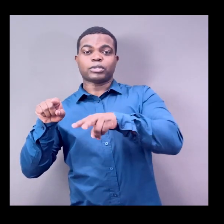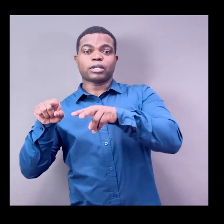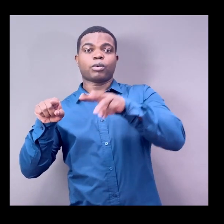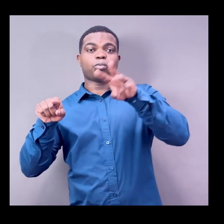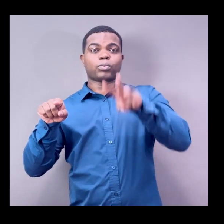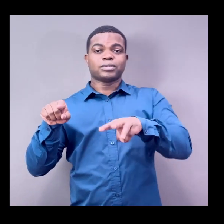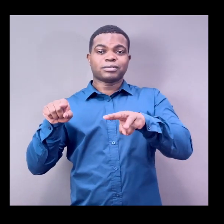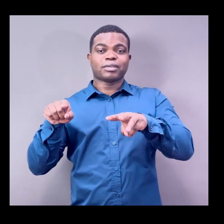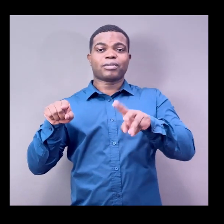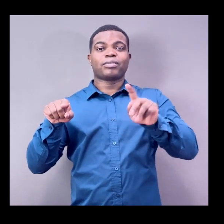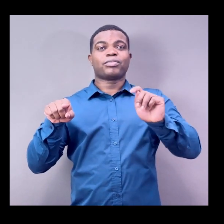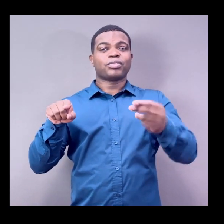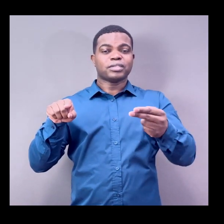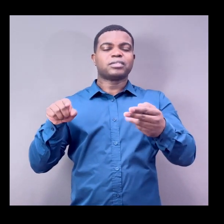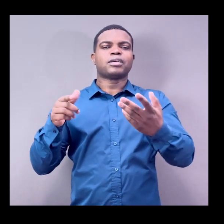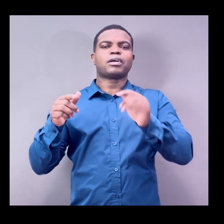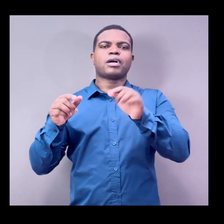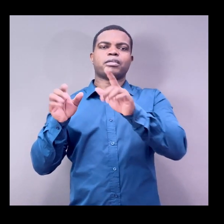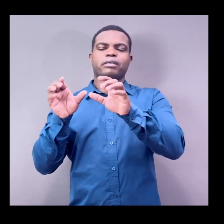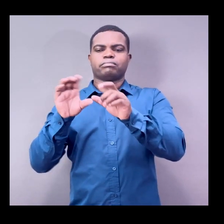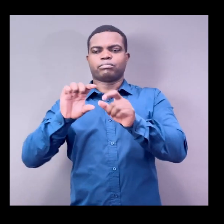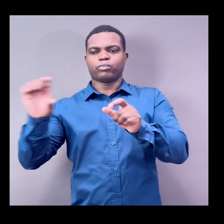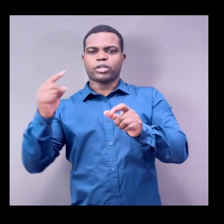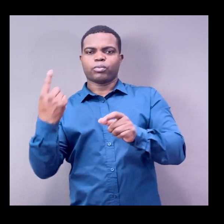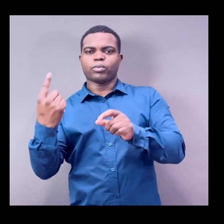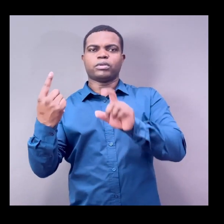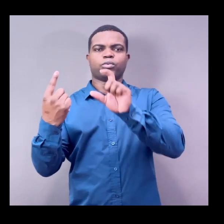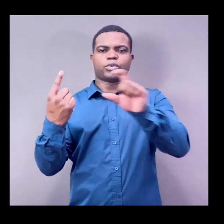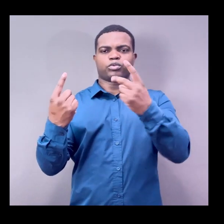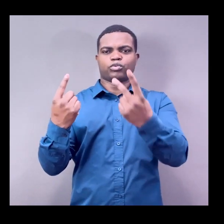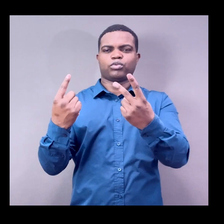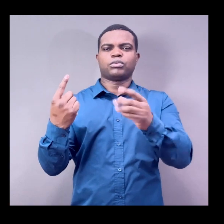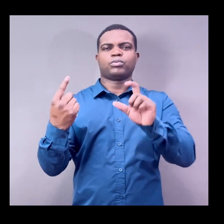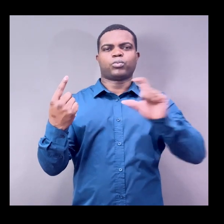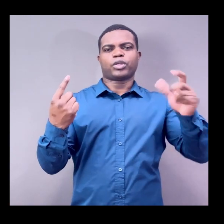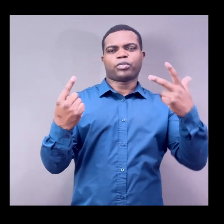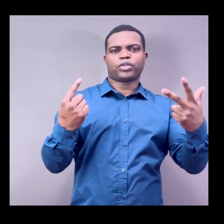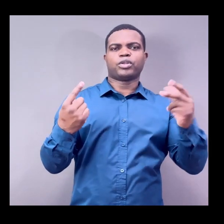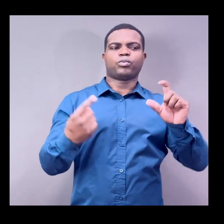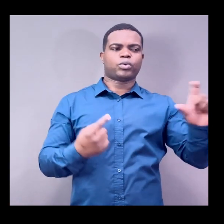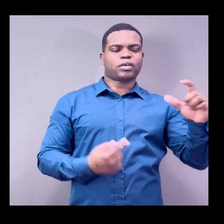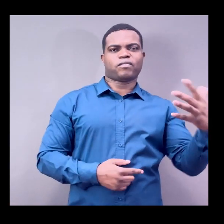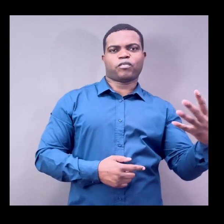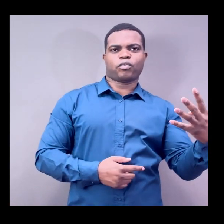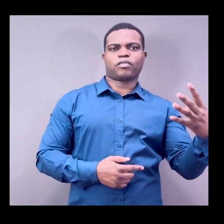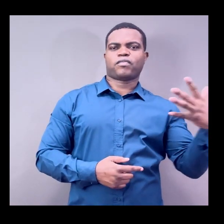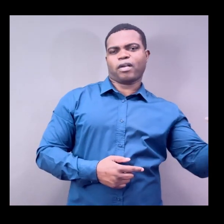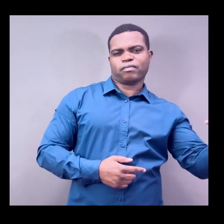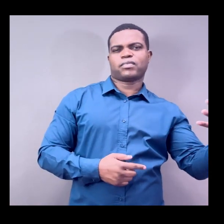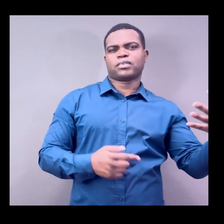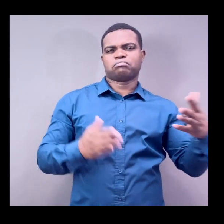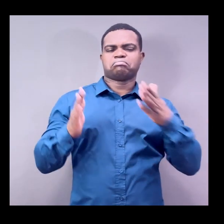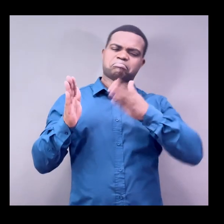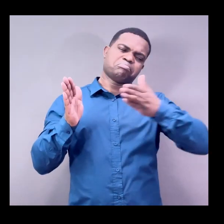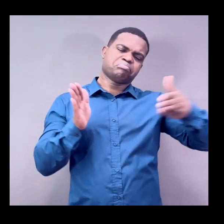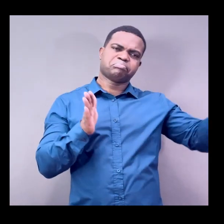is monthly. So it was only broken down to week 1, week 2, week 3, week 4, week 5, and